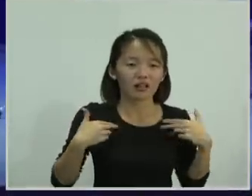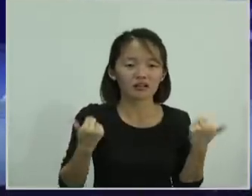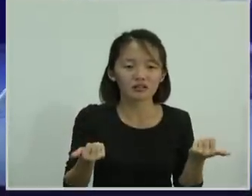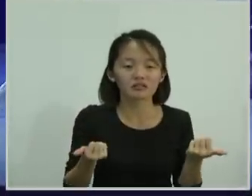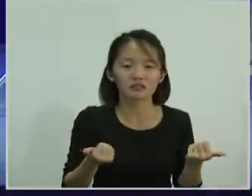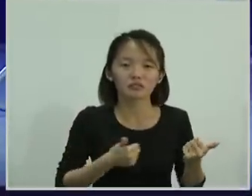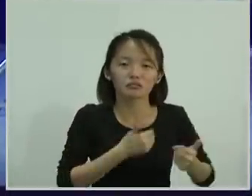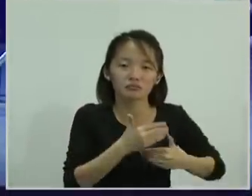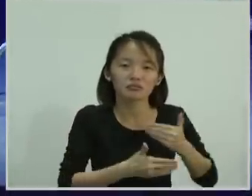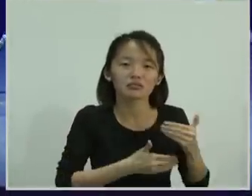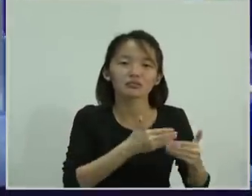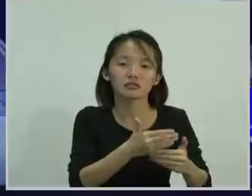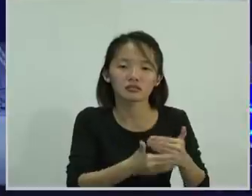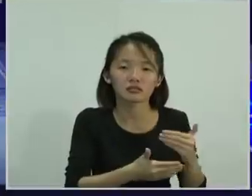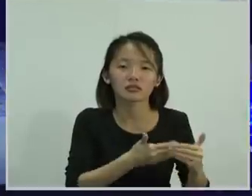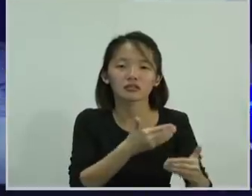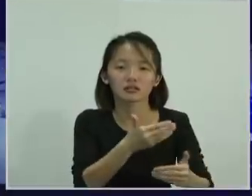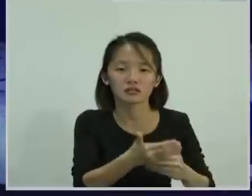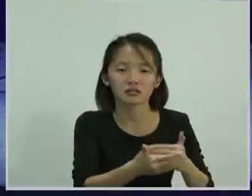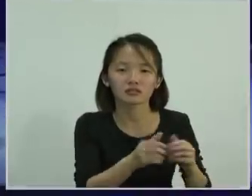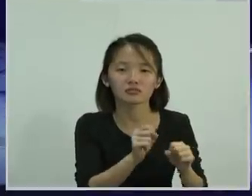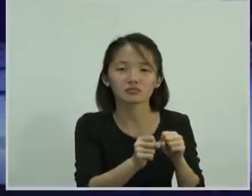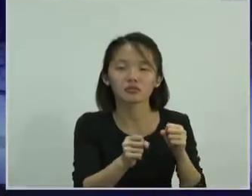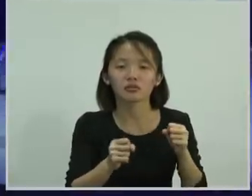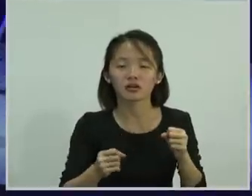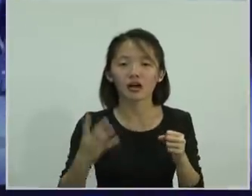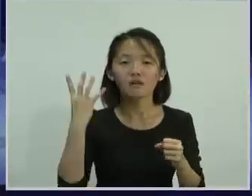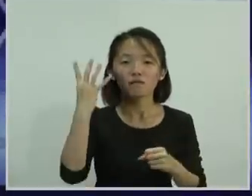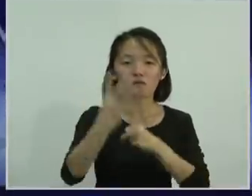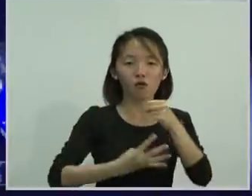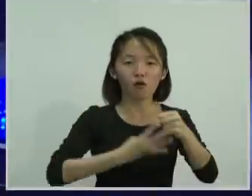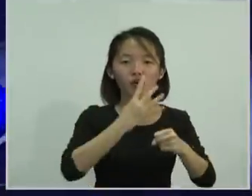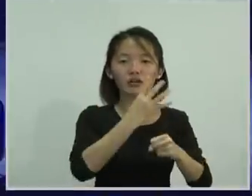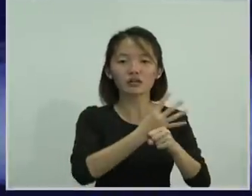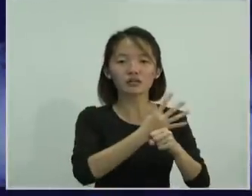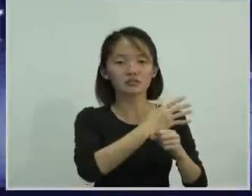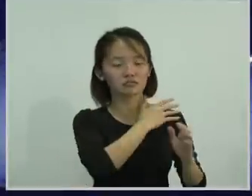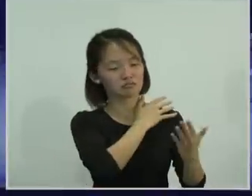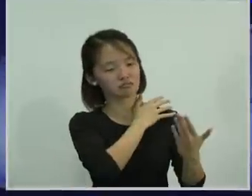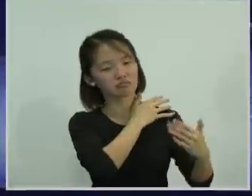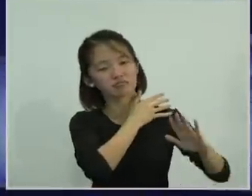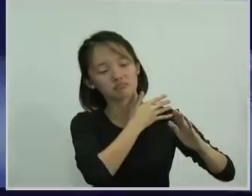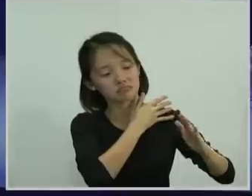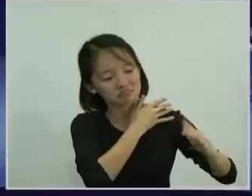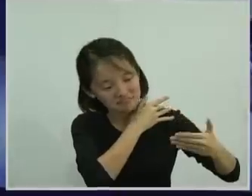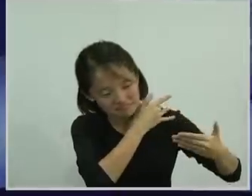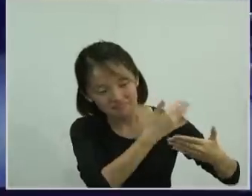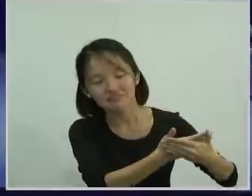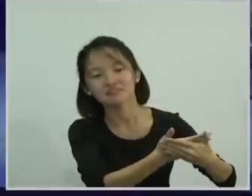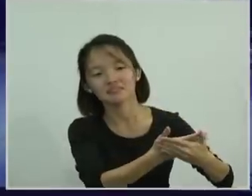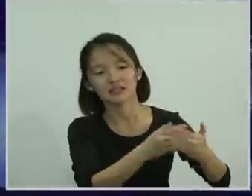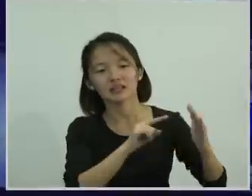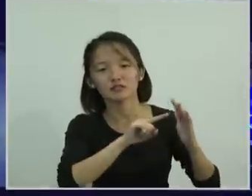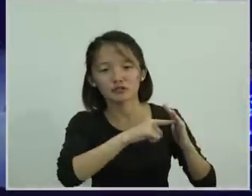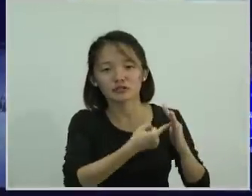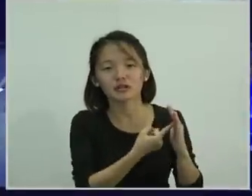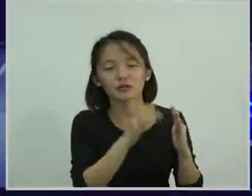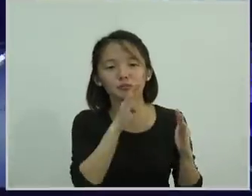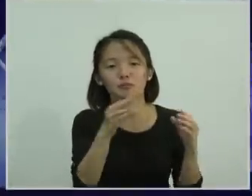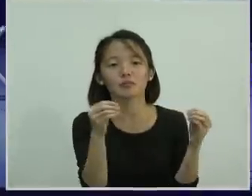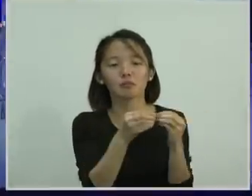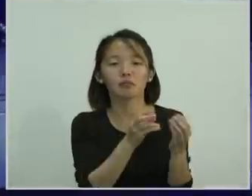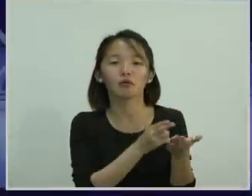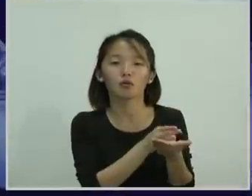my life that I've been learning how to be more honest with myself. And it's not an